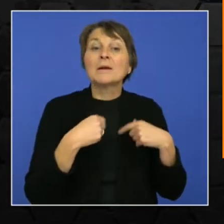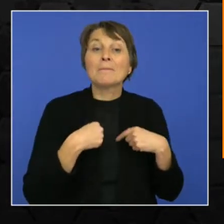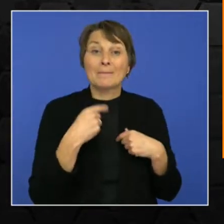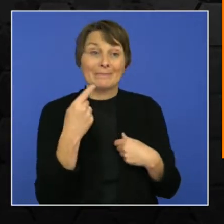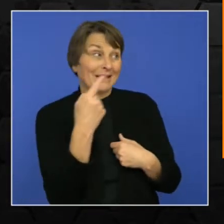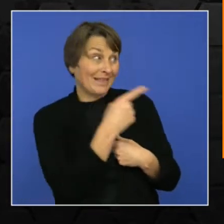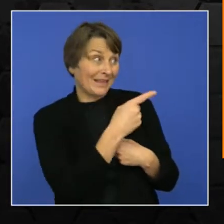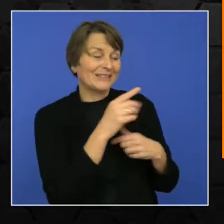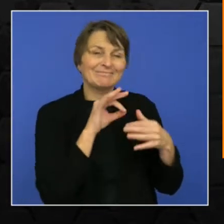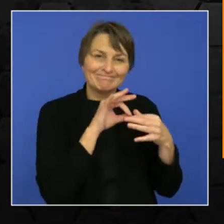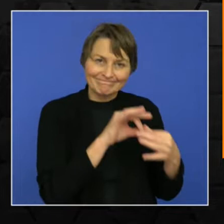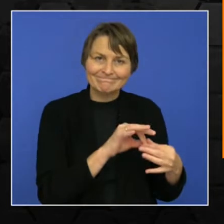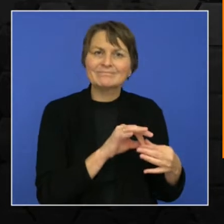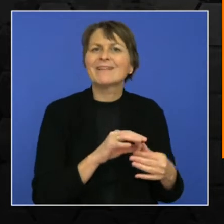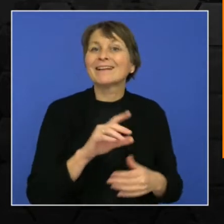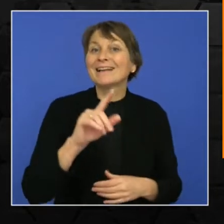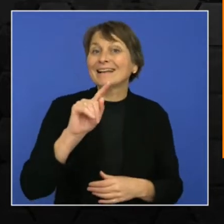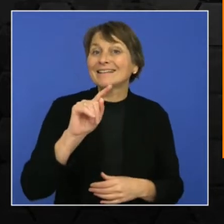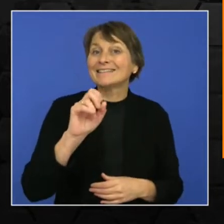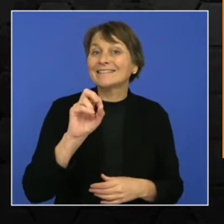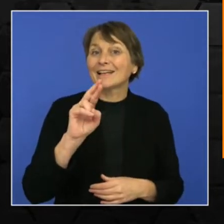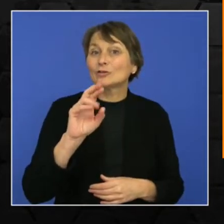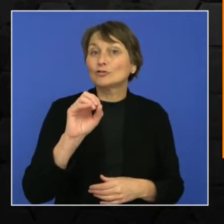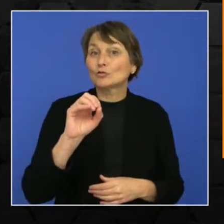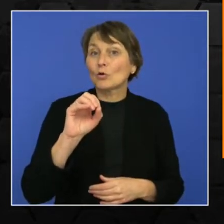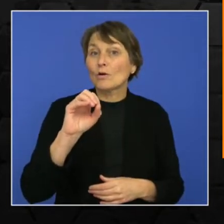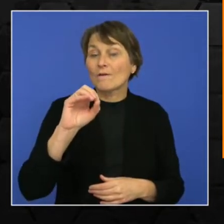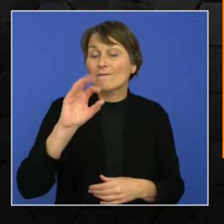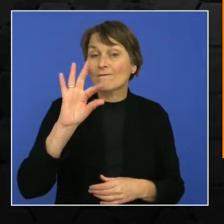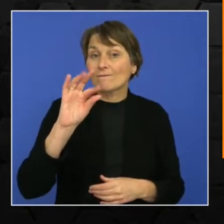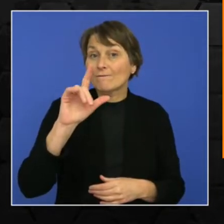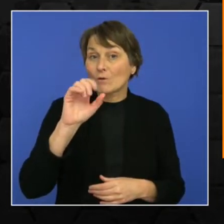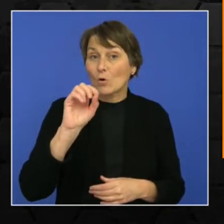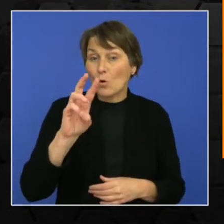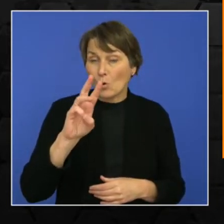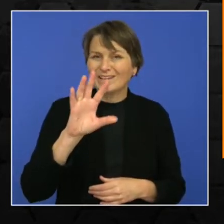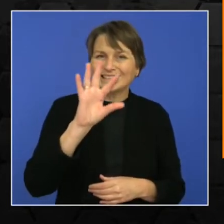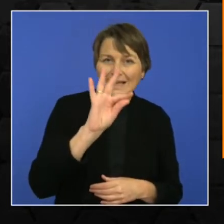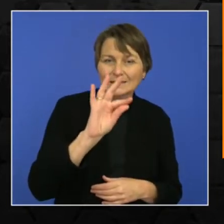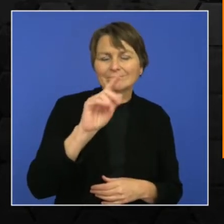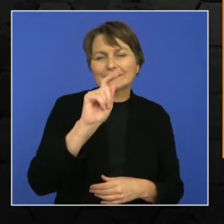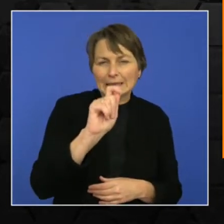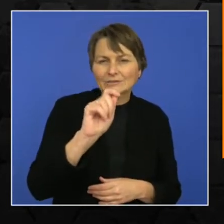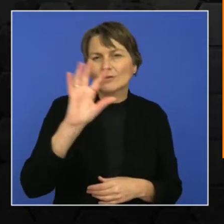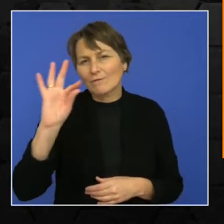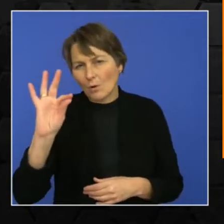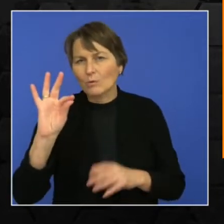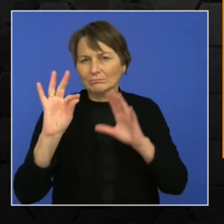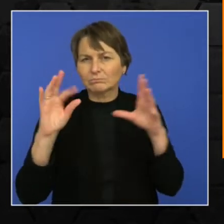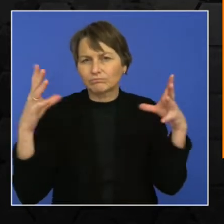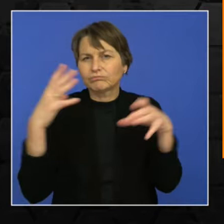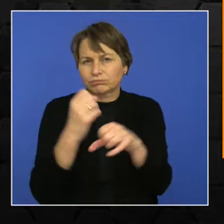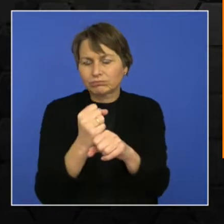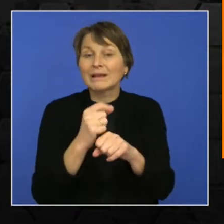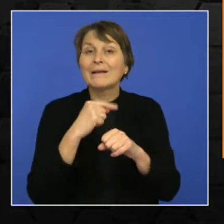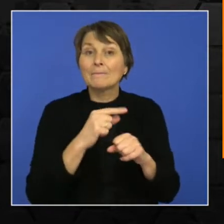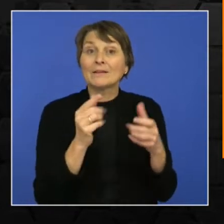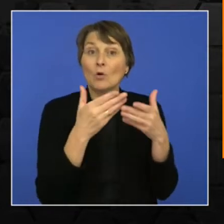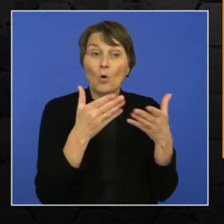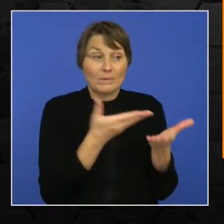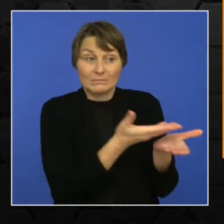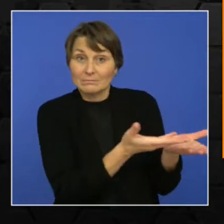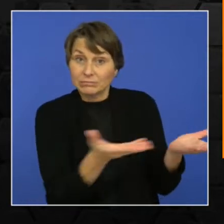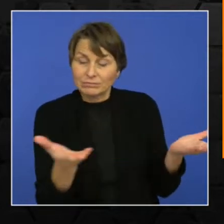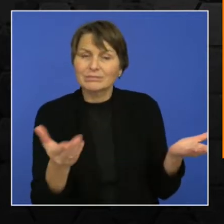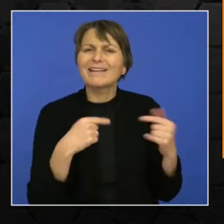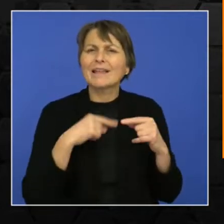end. So TensorFlow is a free and open source software library for data flow, differential programming, or specifically some scientific programming